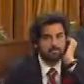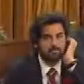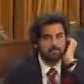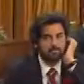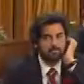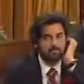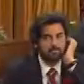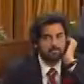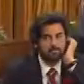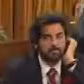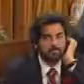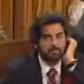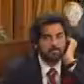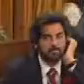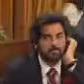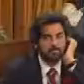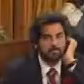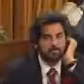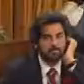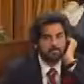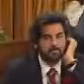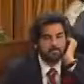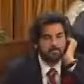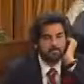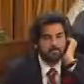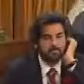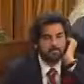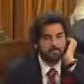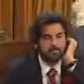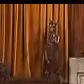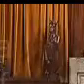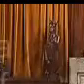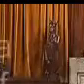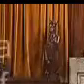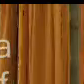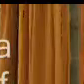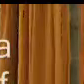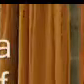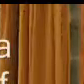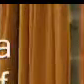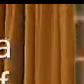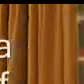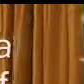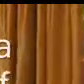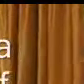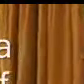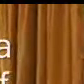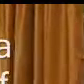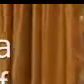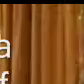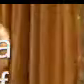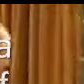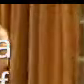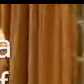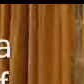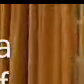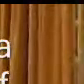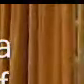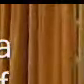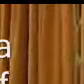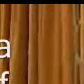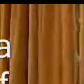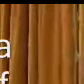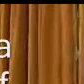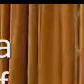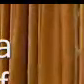year, a long time after the actions had been started by the member. Mr. Speaker, I have yet to see this report, but I